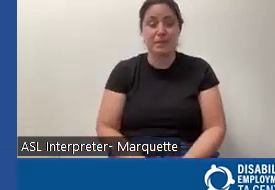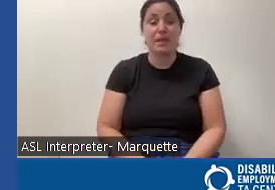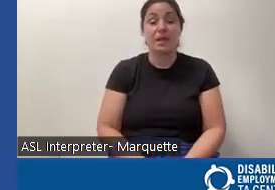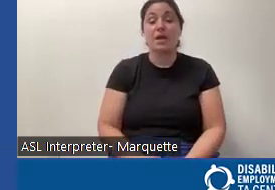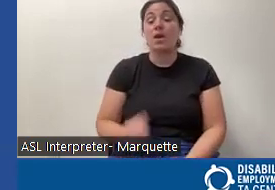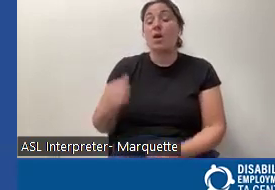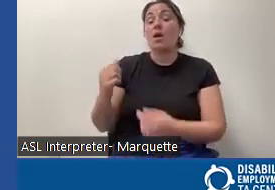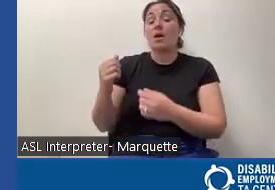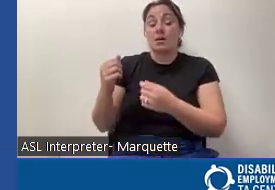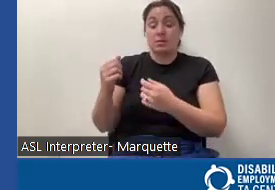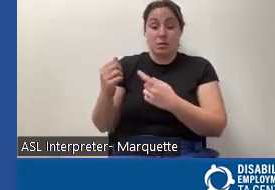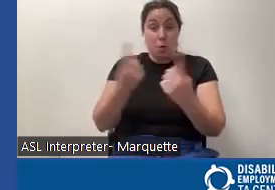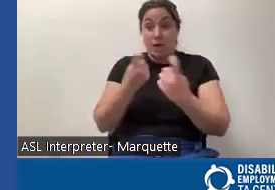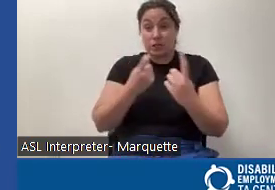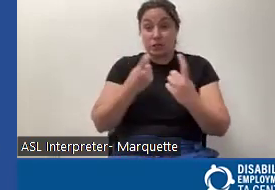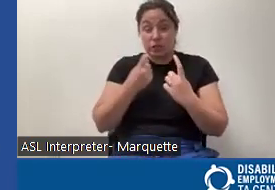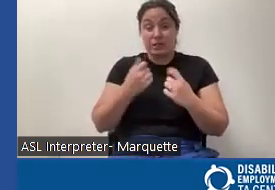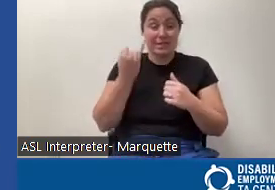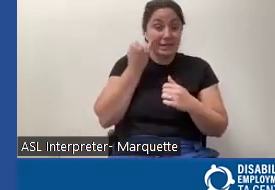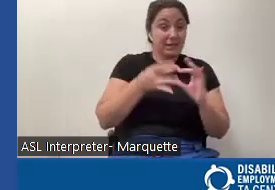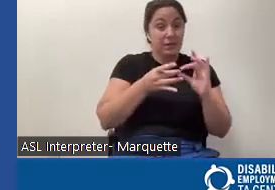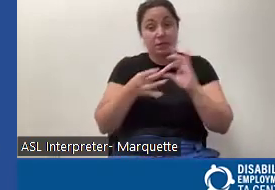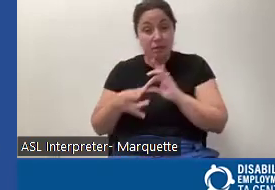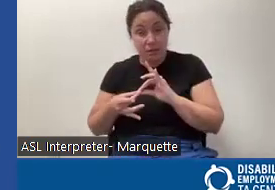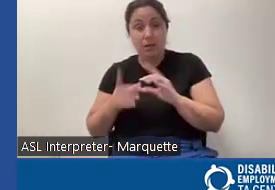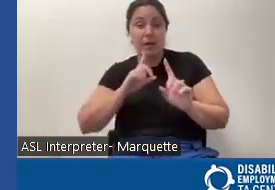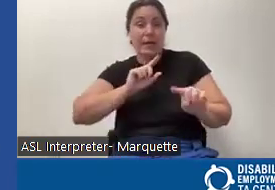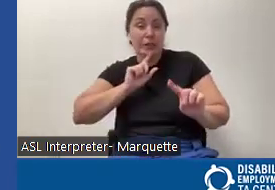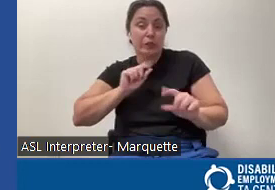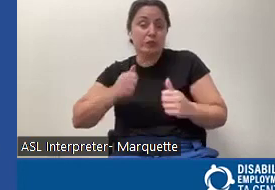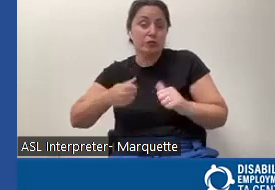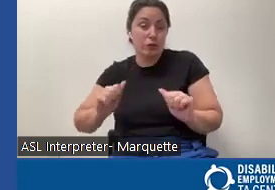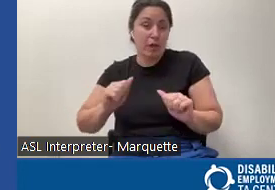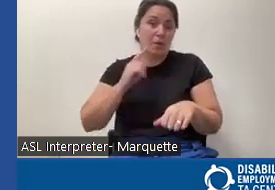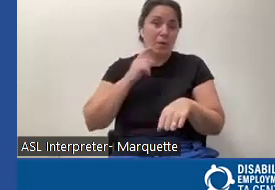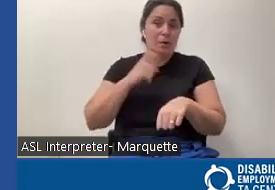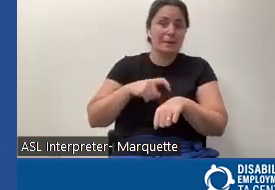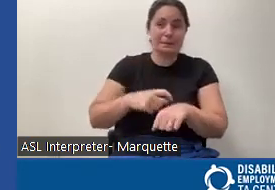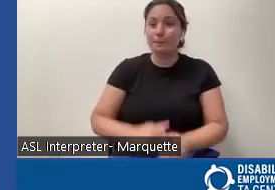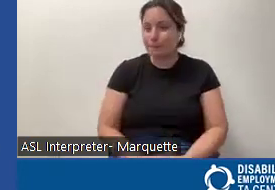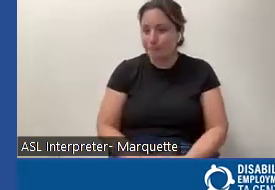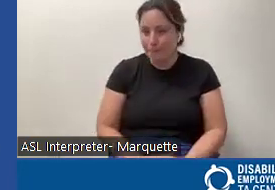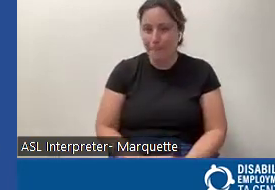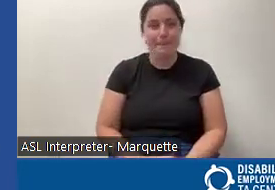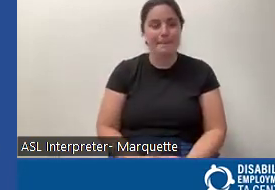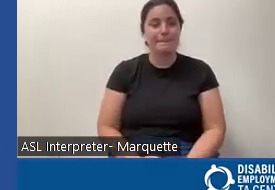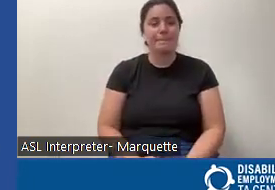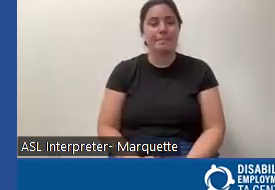we can as they are relevant for our speakers and as we have time for. And we can go to the next slide.